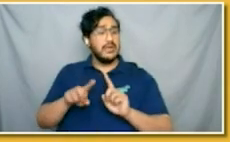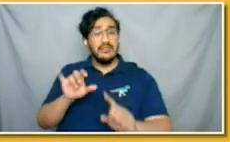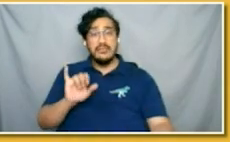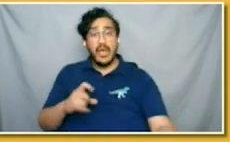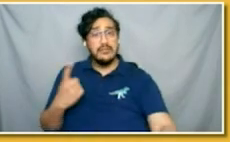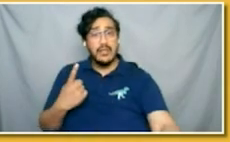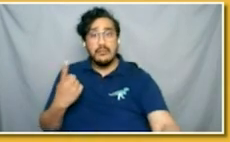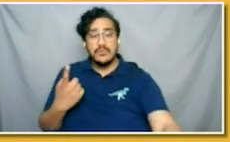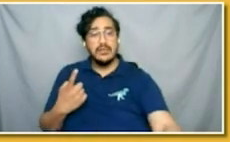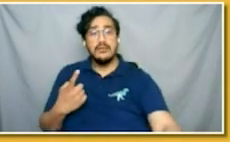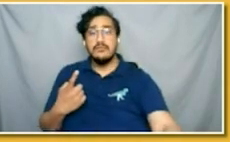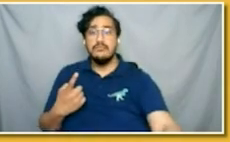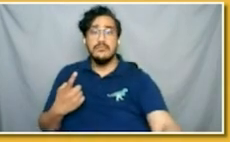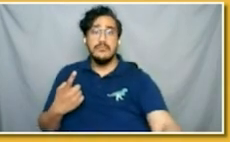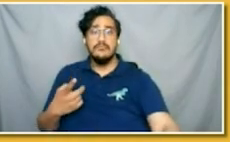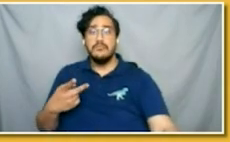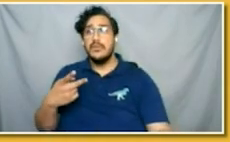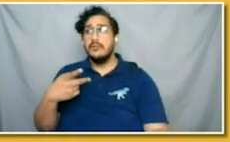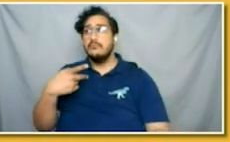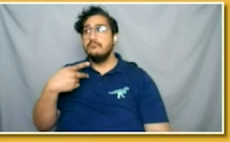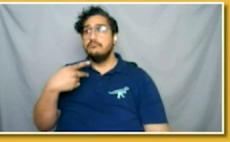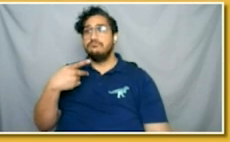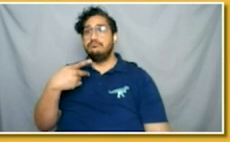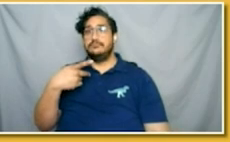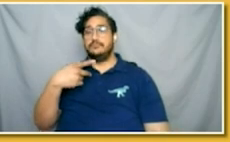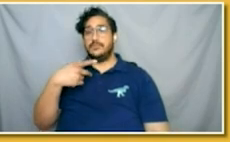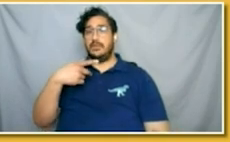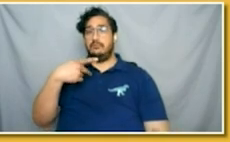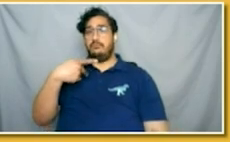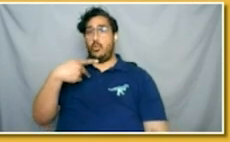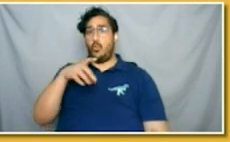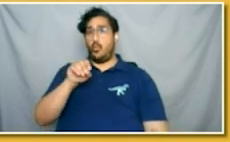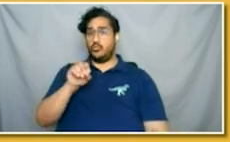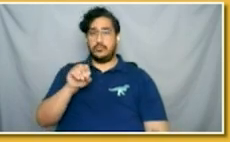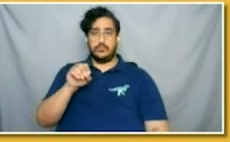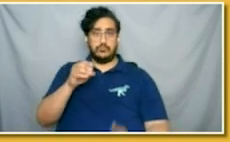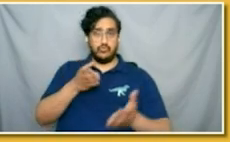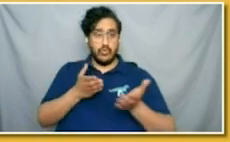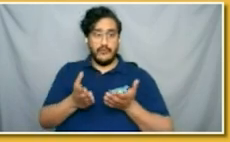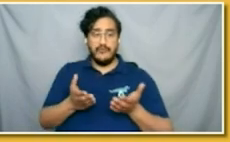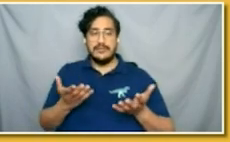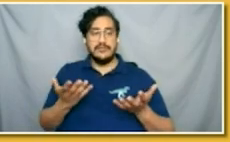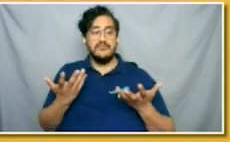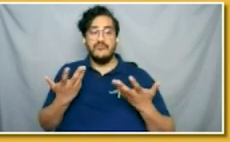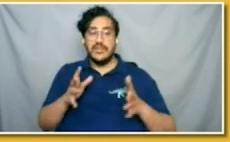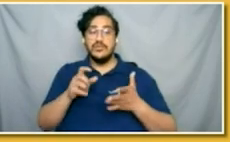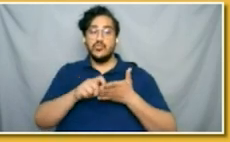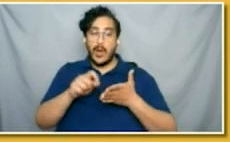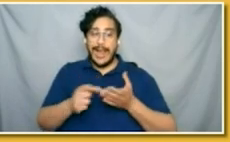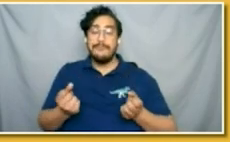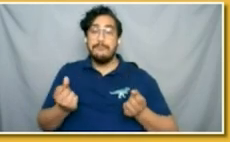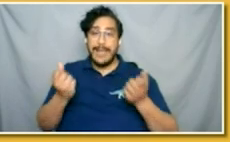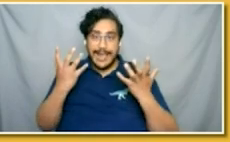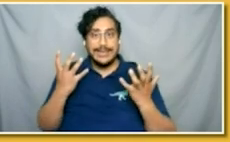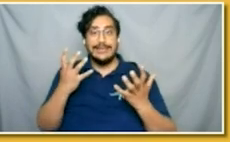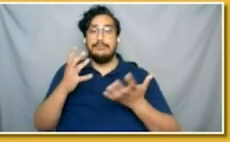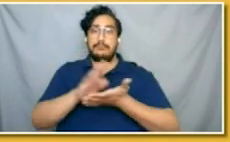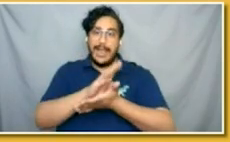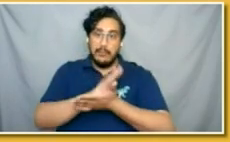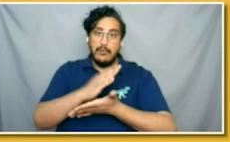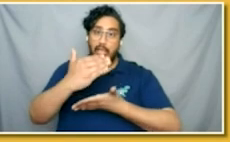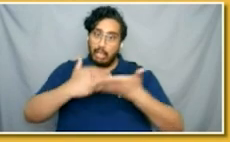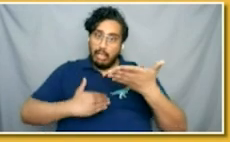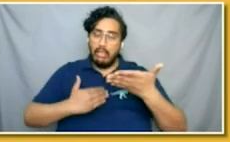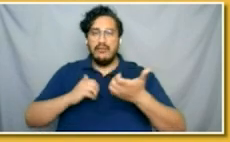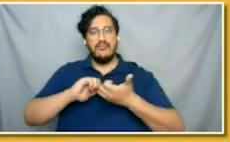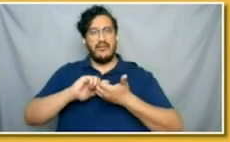Office of the Inspector General has written a number of white papers on, talking about how they could implement it, the